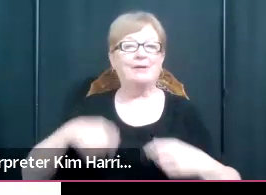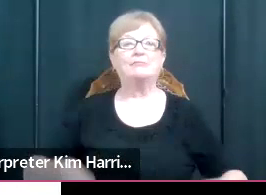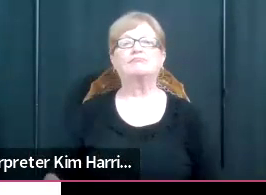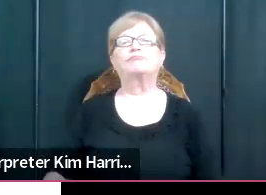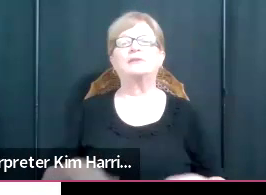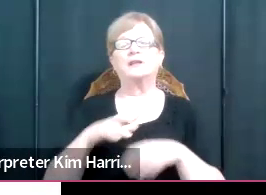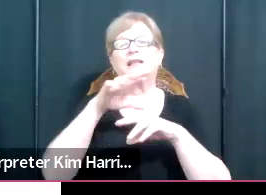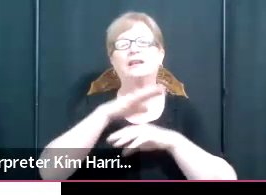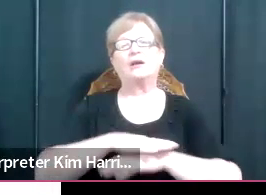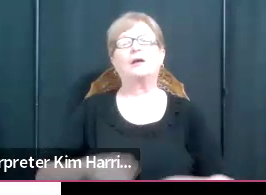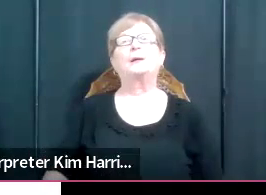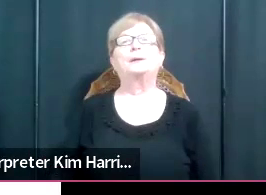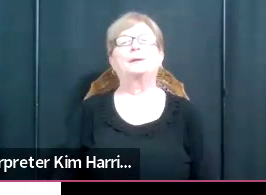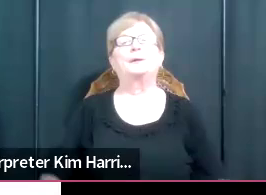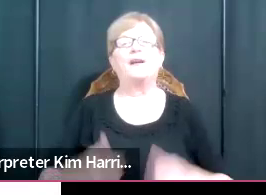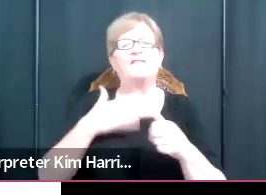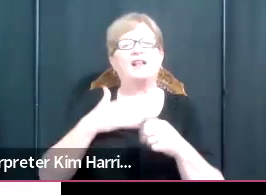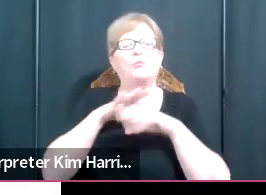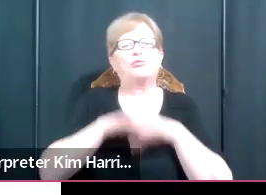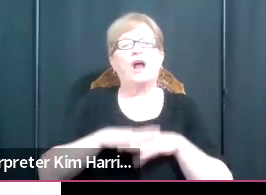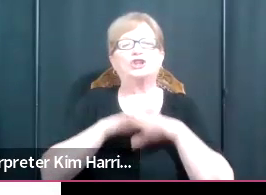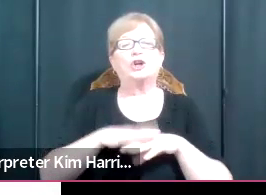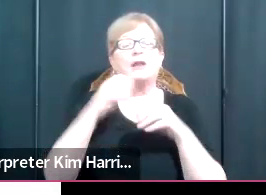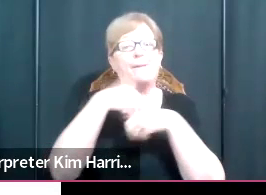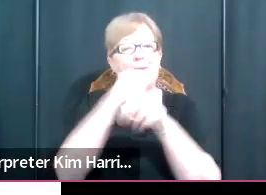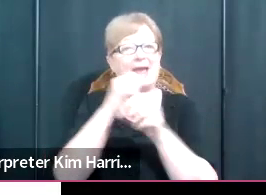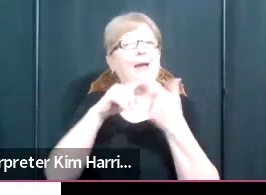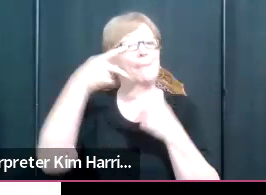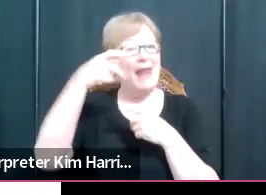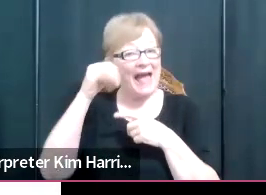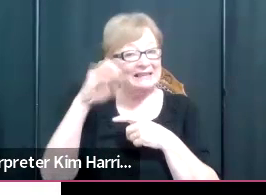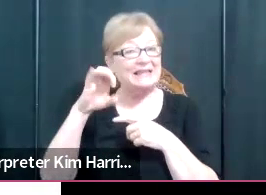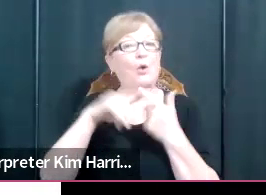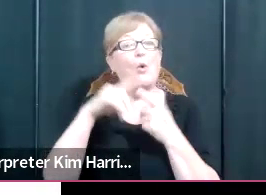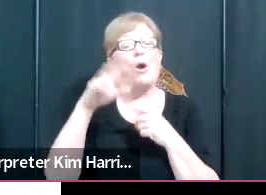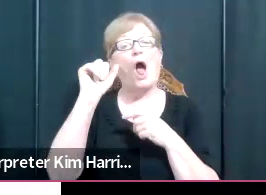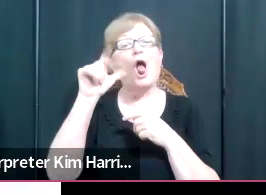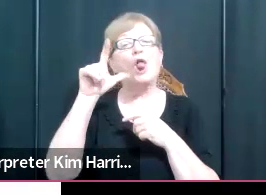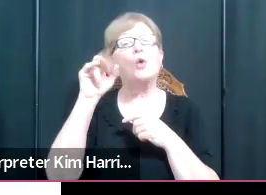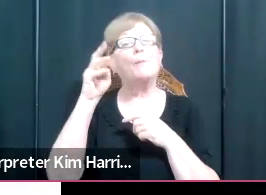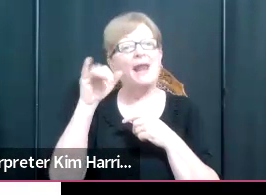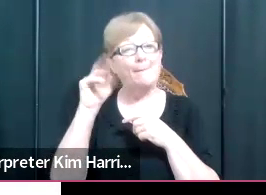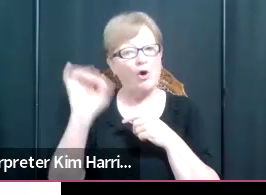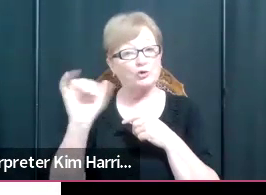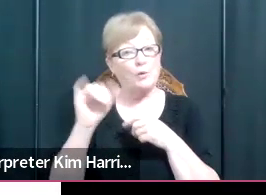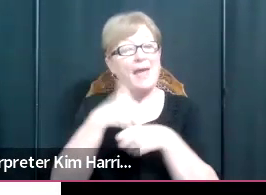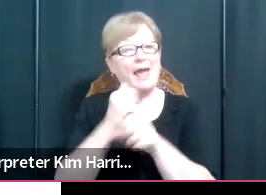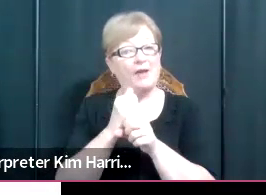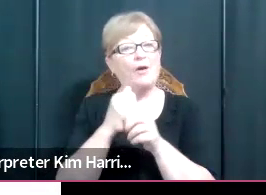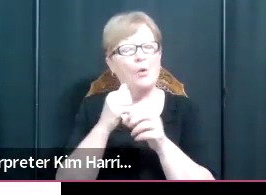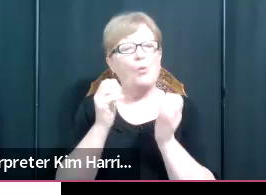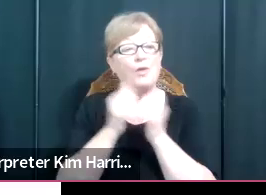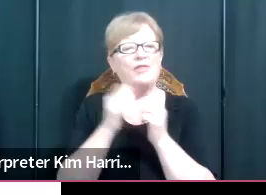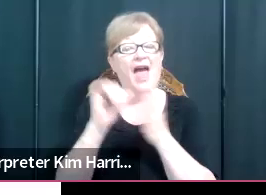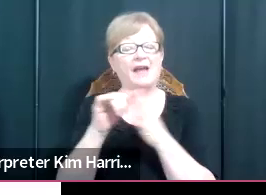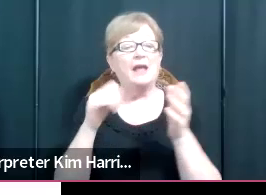that way. They also make them in plastic and aluminum, so they're kind of different sizes and weights. And these